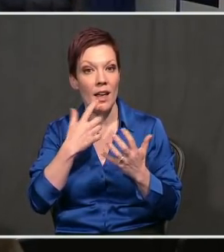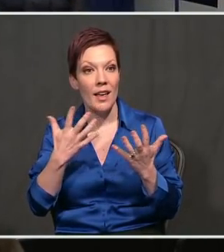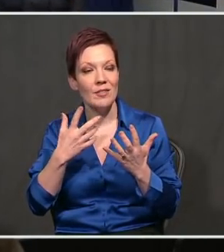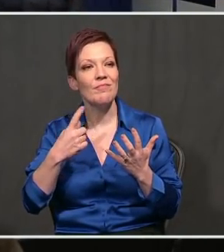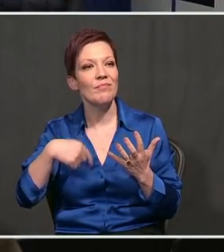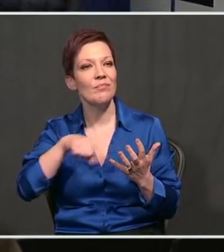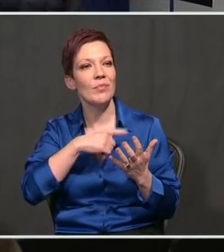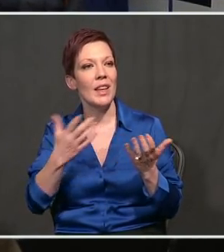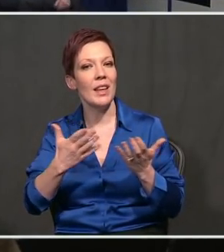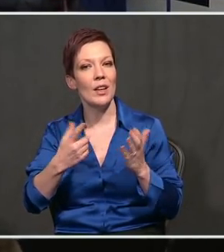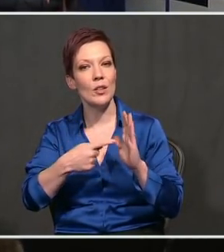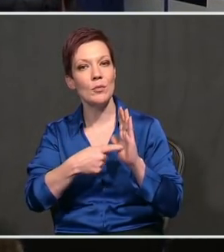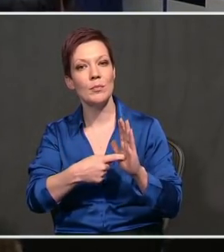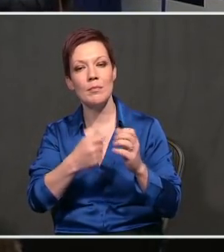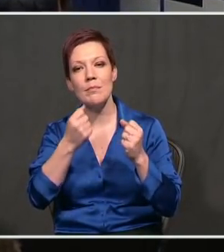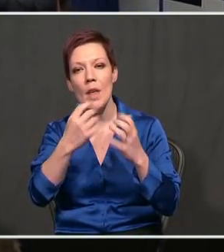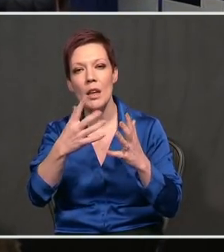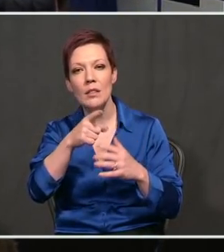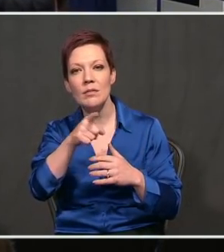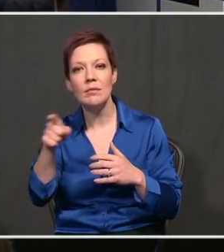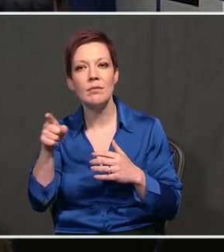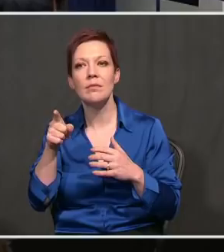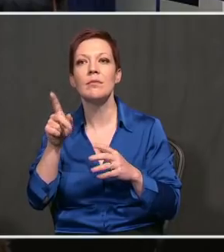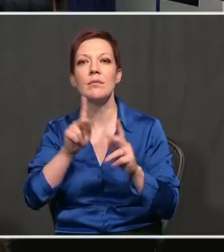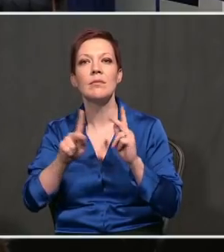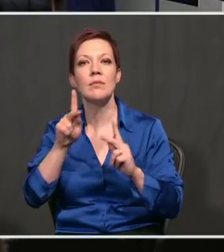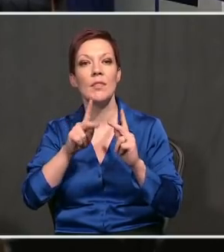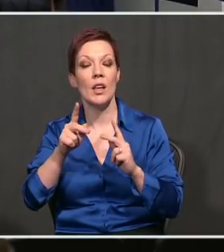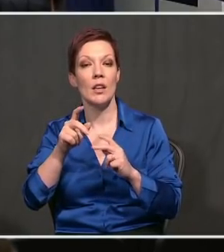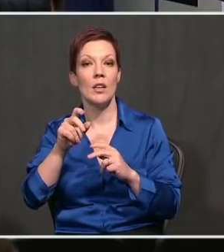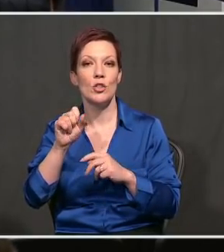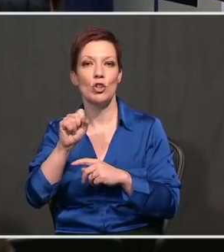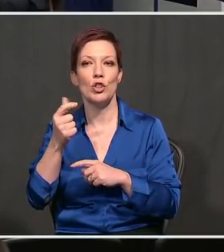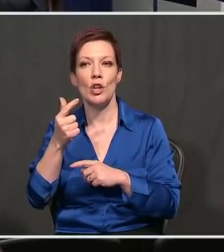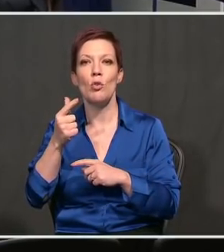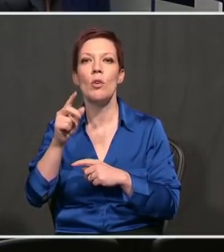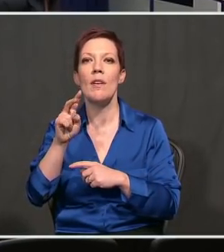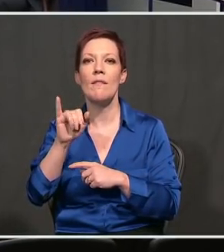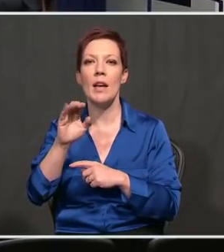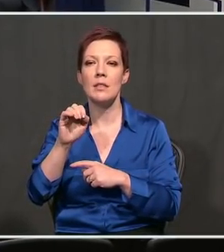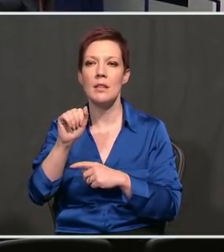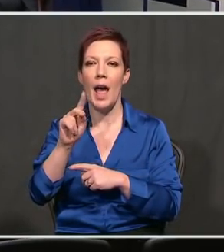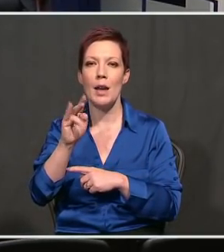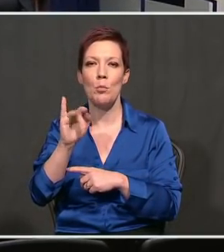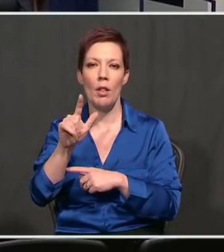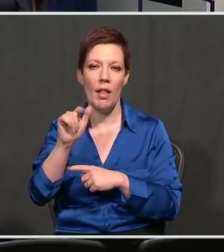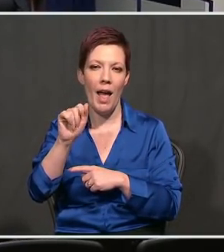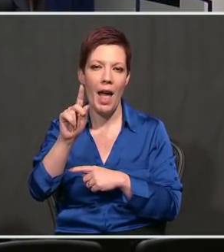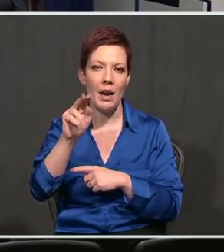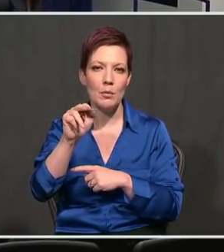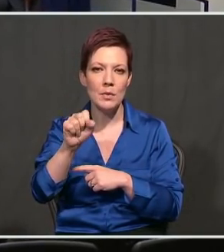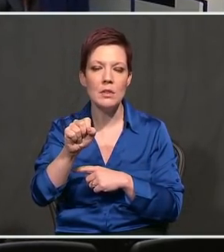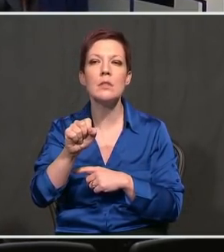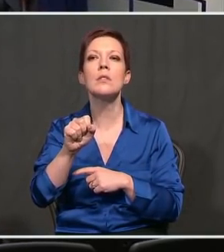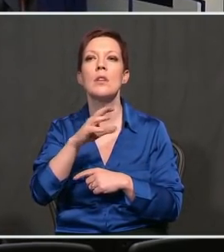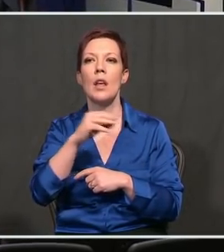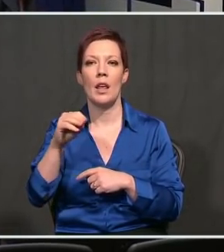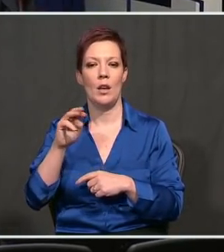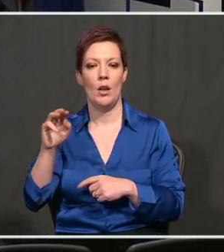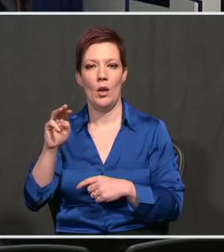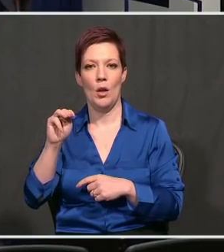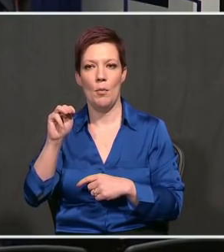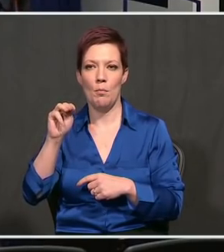here representing many individuals: Surgeon General, Vice Admiral Adams, Rear Admiral Wiaki, and